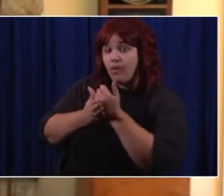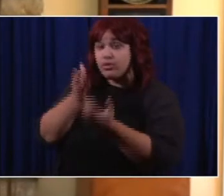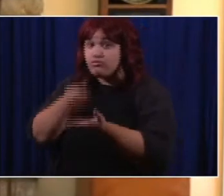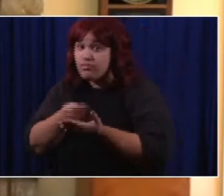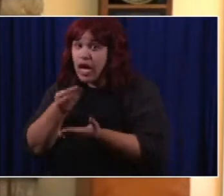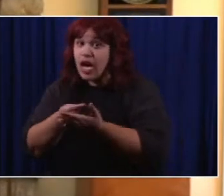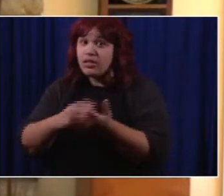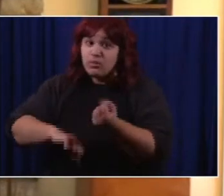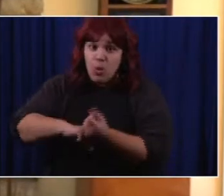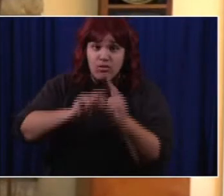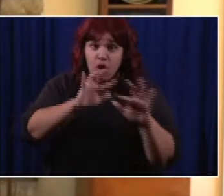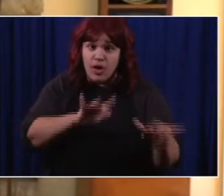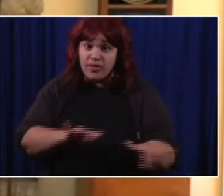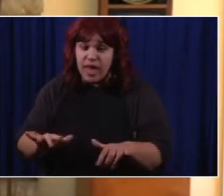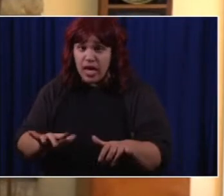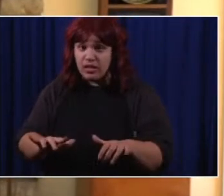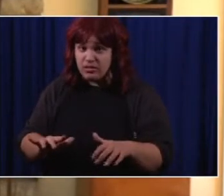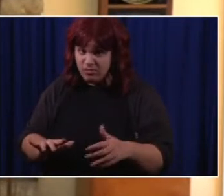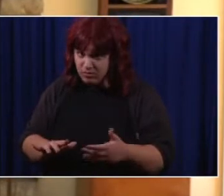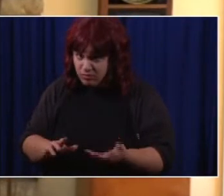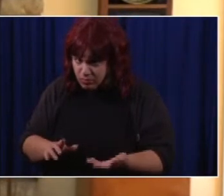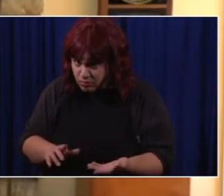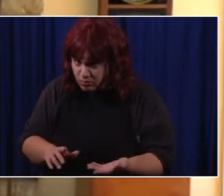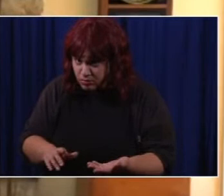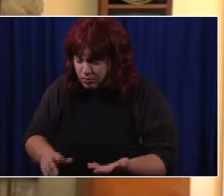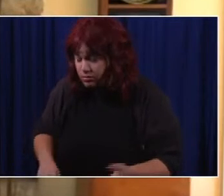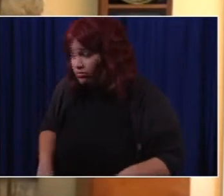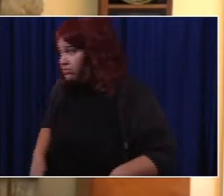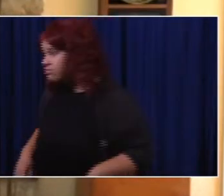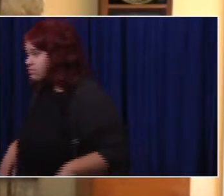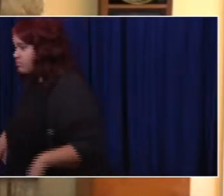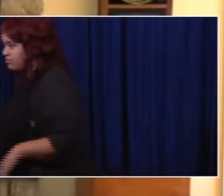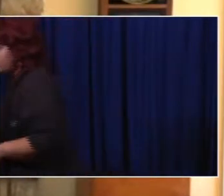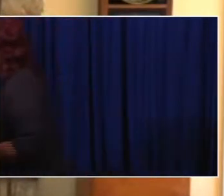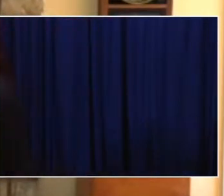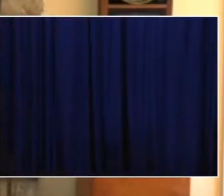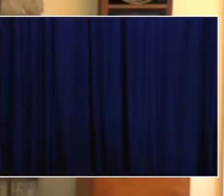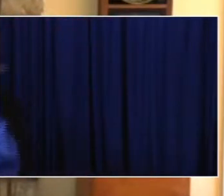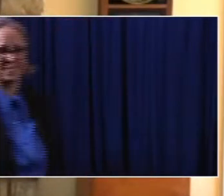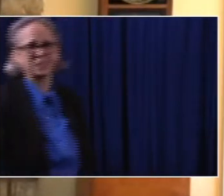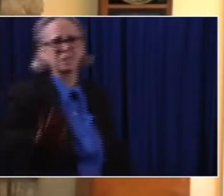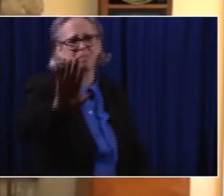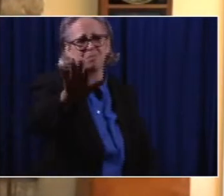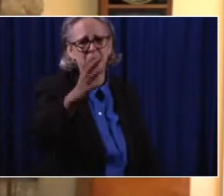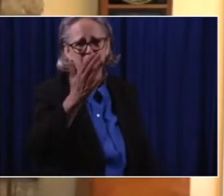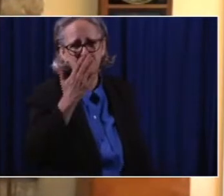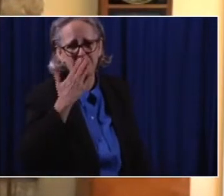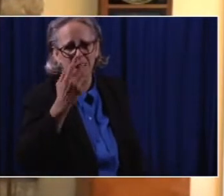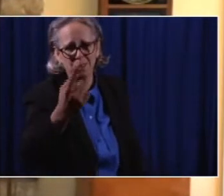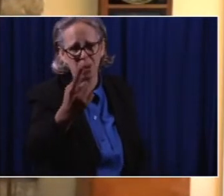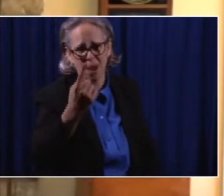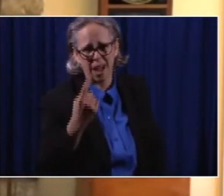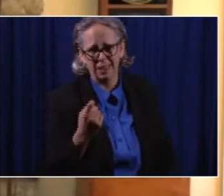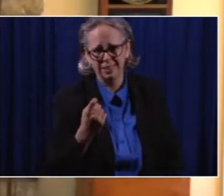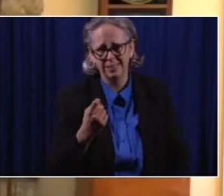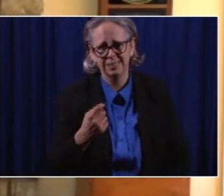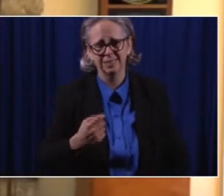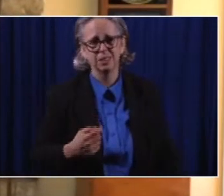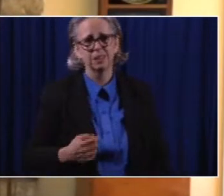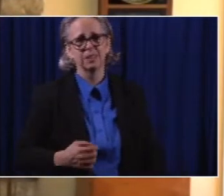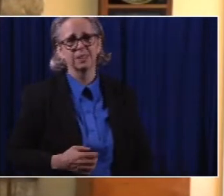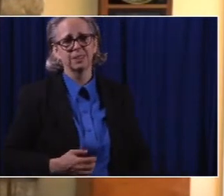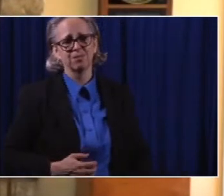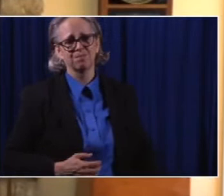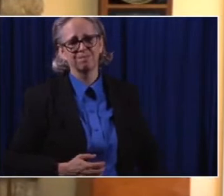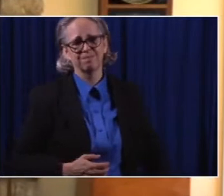Jackie, thank you for the question. Look, we're facing a monumental crisis in this